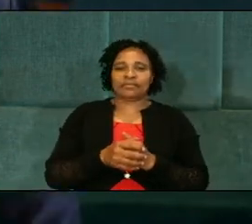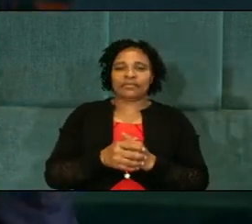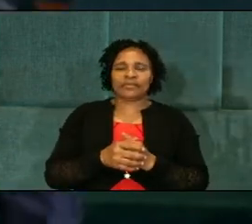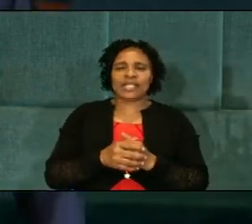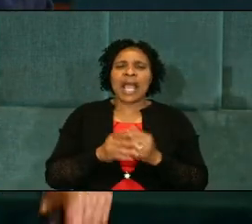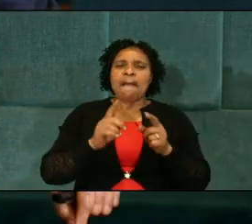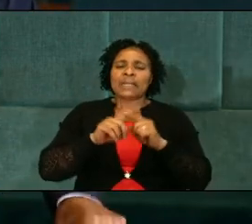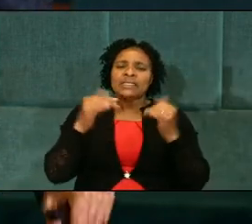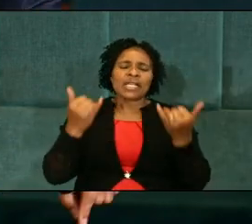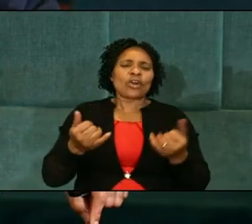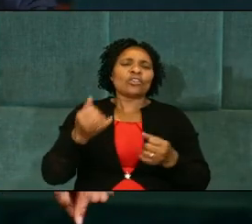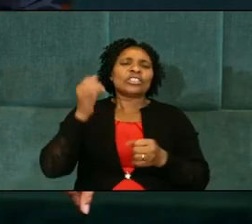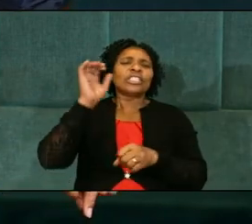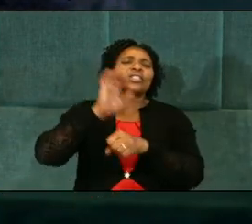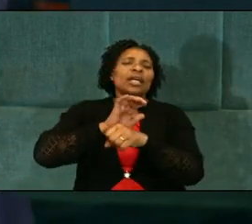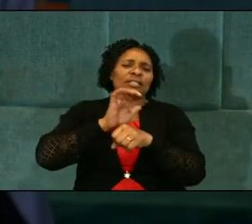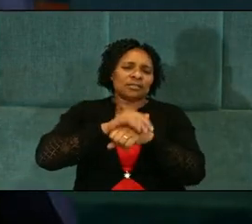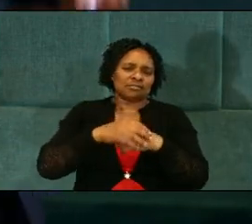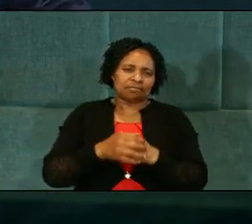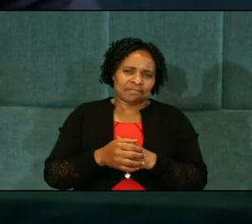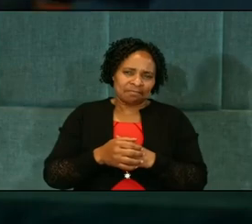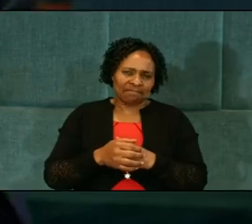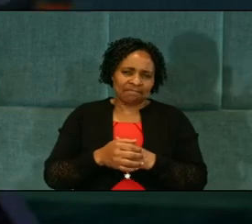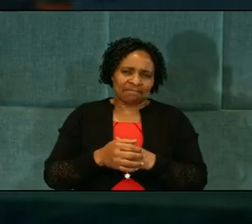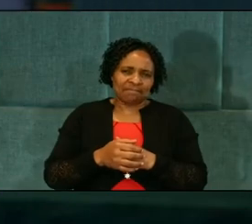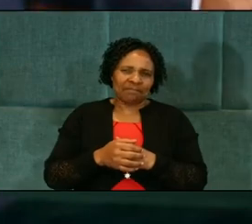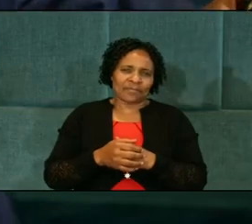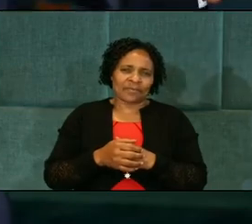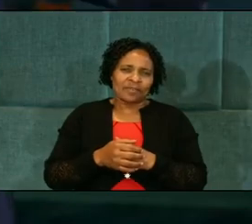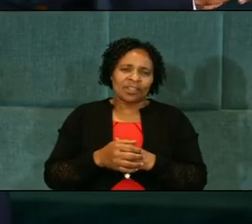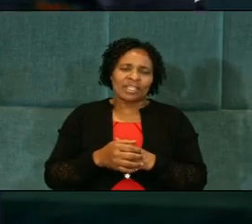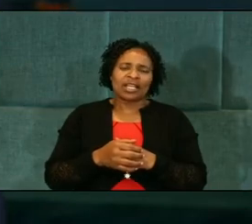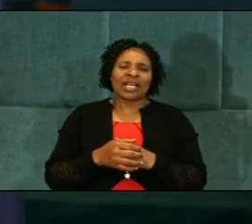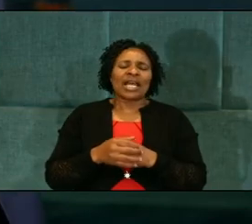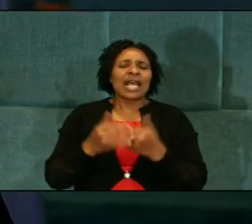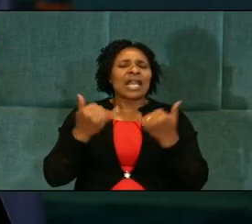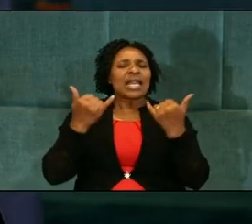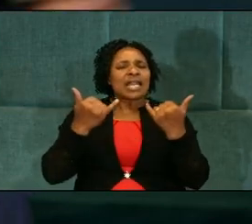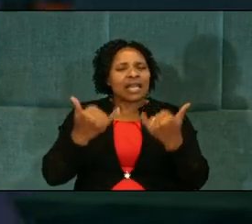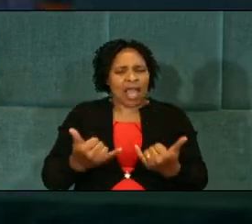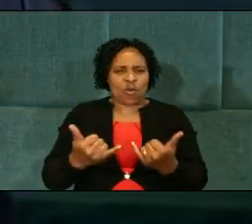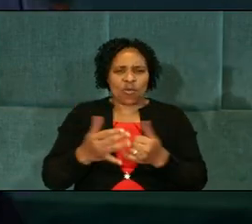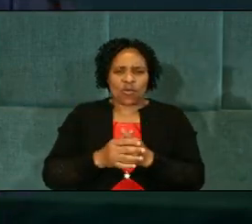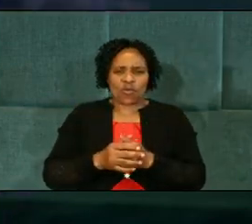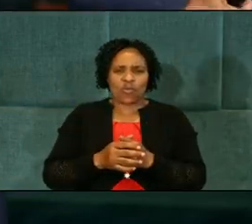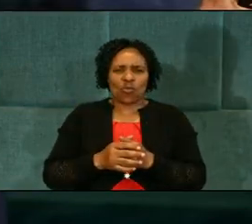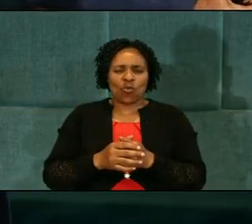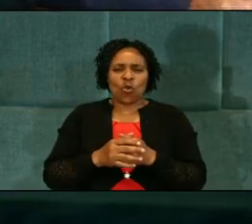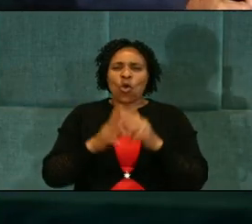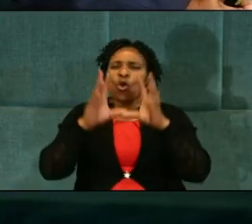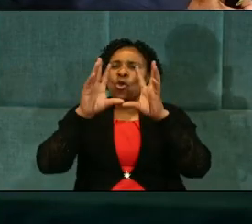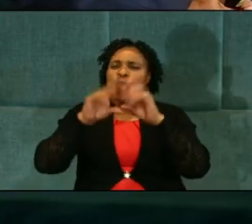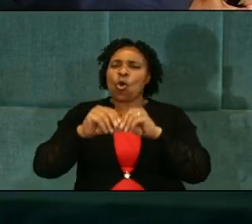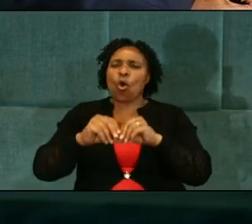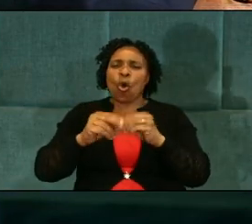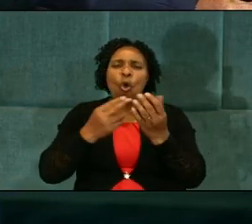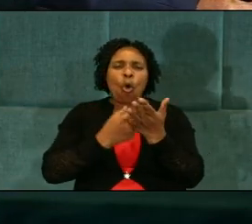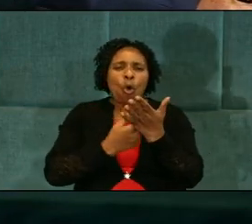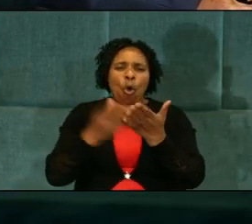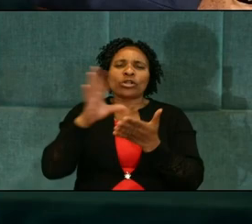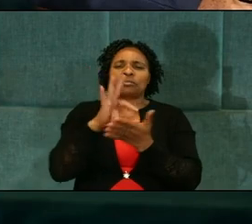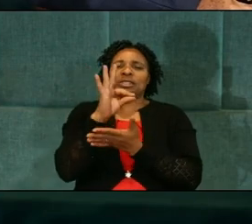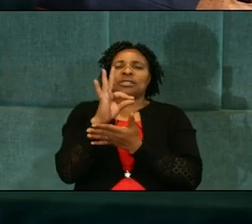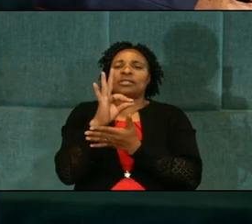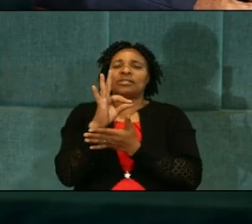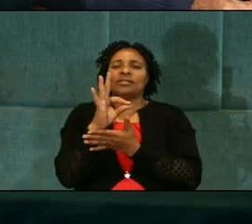But the church had absolutely no Holy Ghost in it.